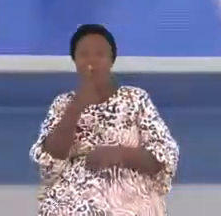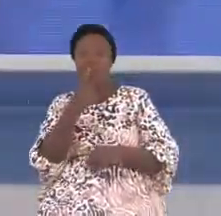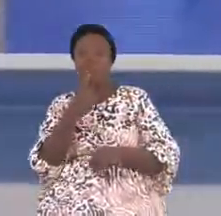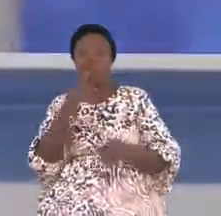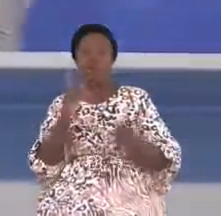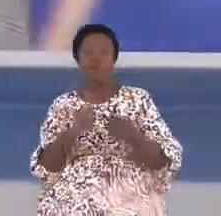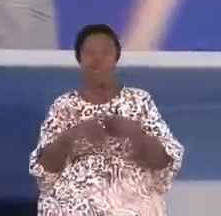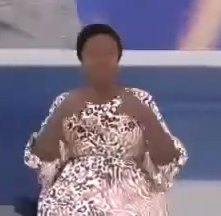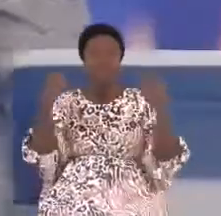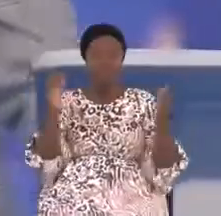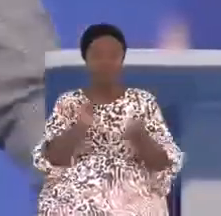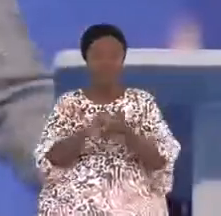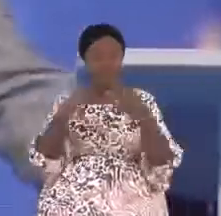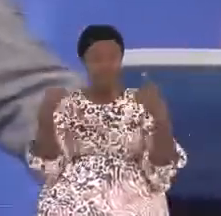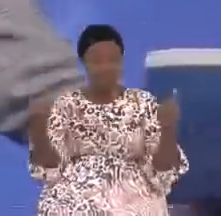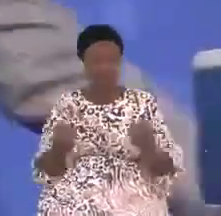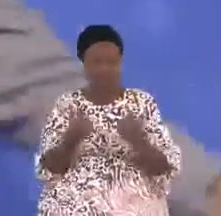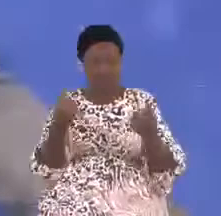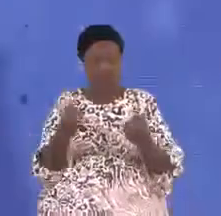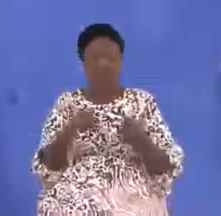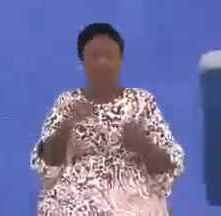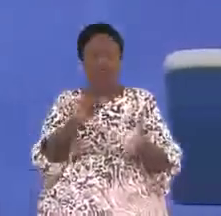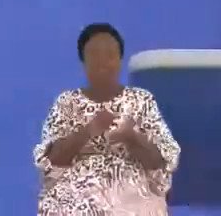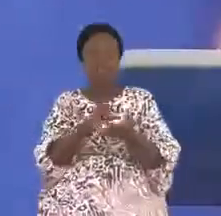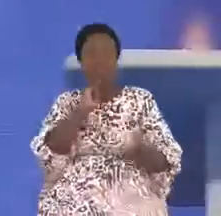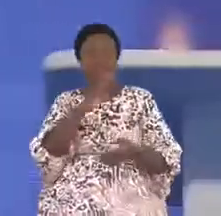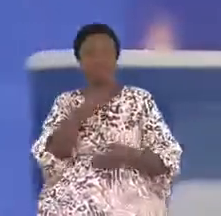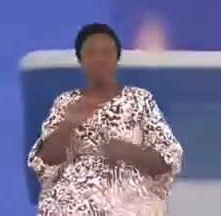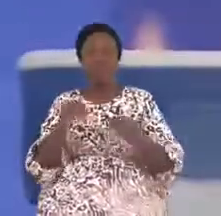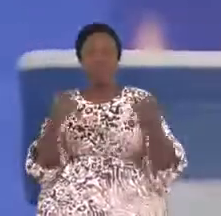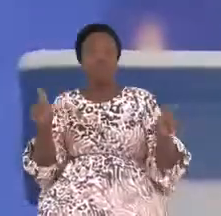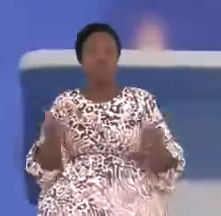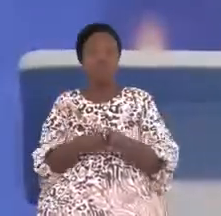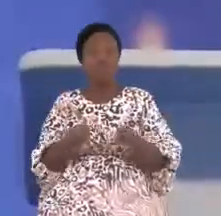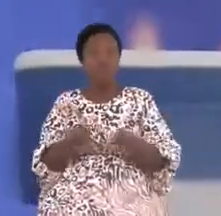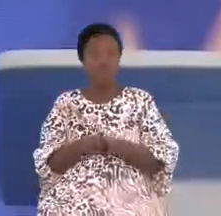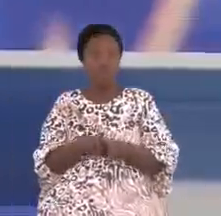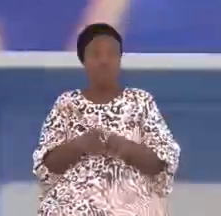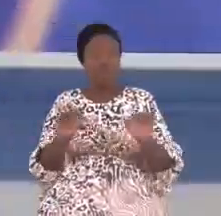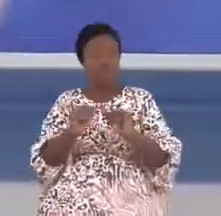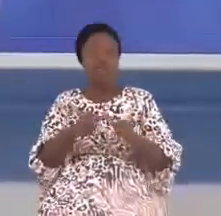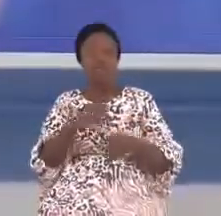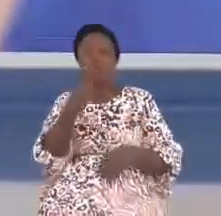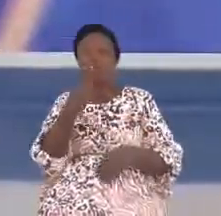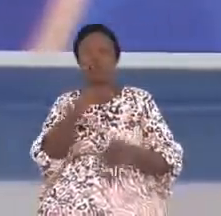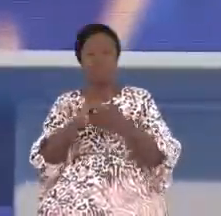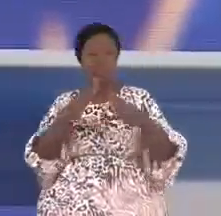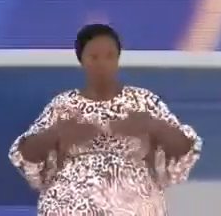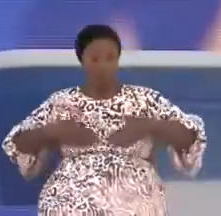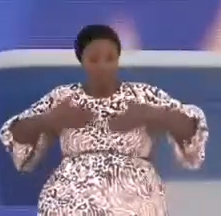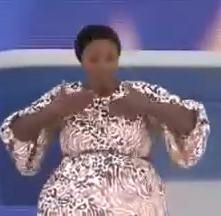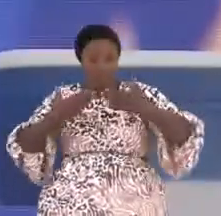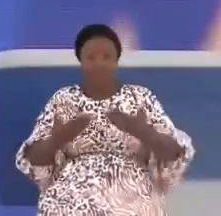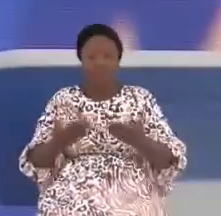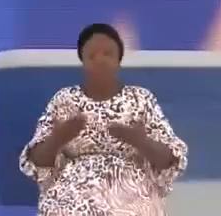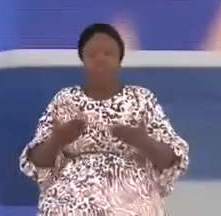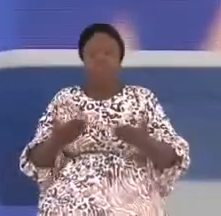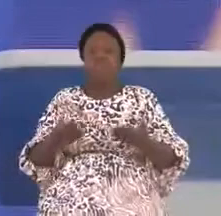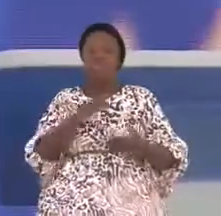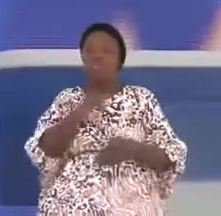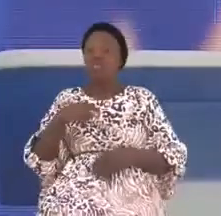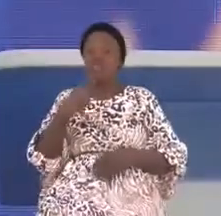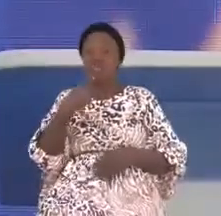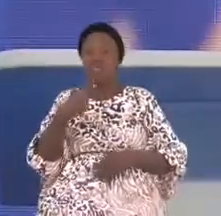sinned is the same mouth that will confess the same mouth that insulted